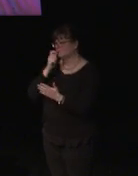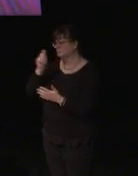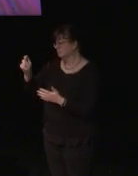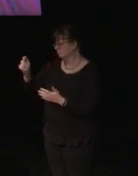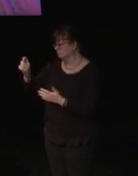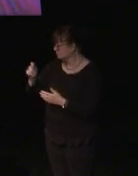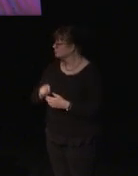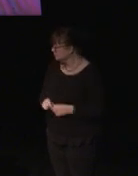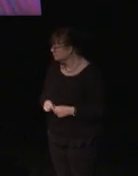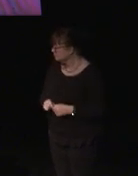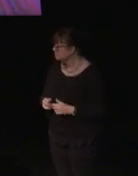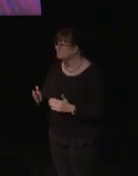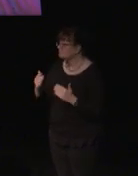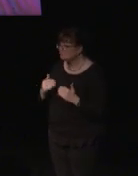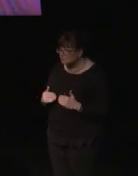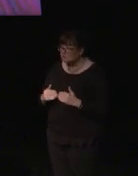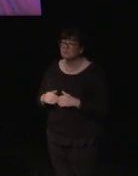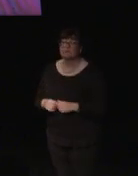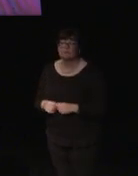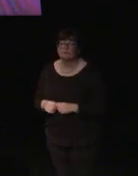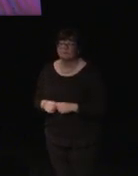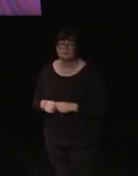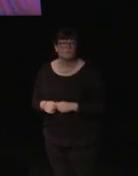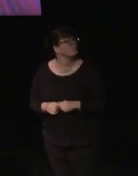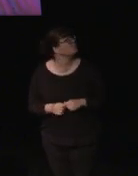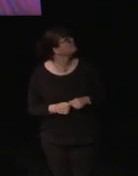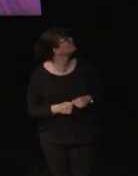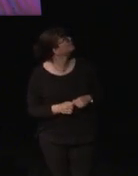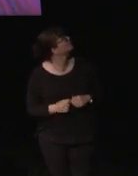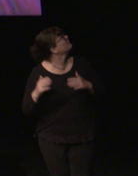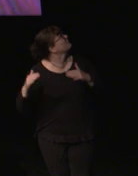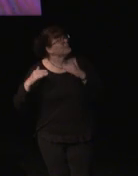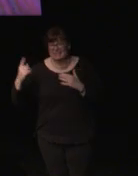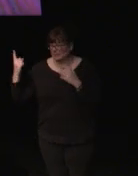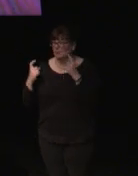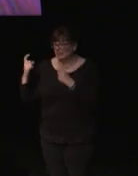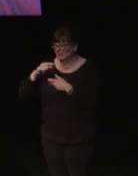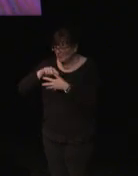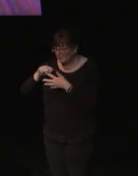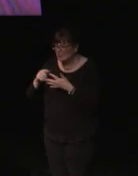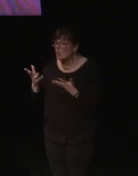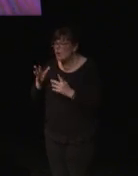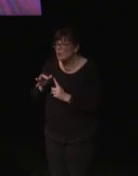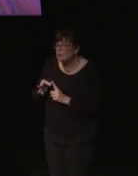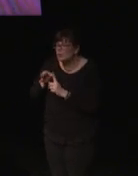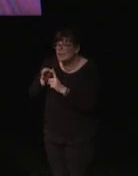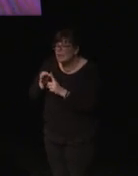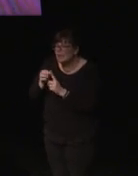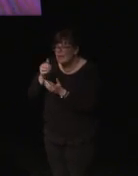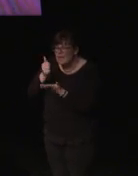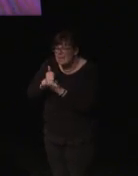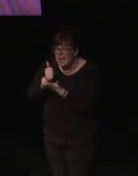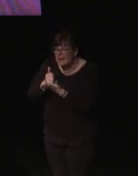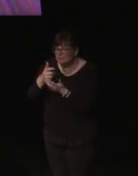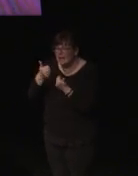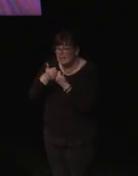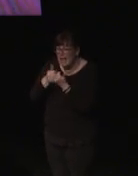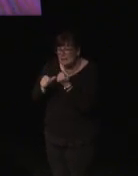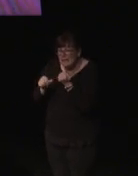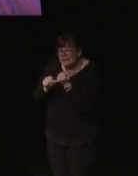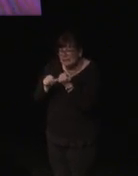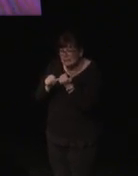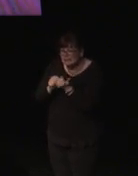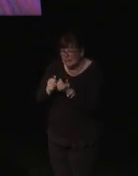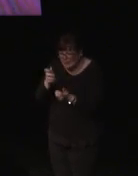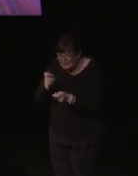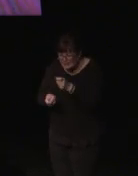What unique game assists can tune your gameplay for individuals? I am overwhelmed with how much we've talked